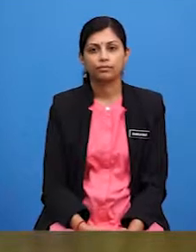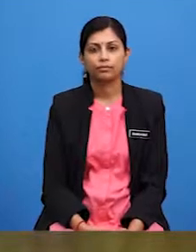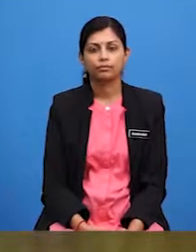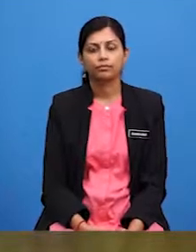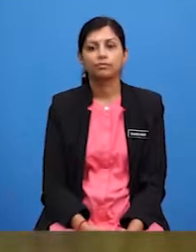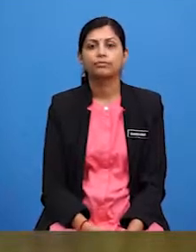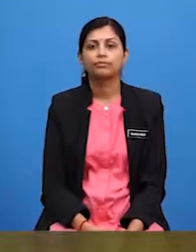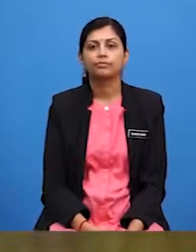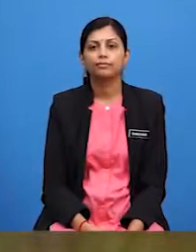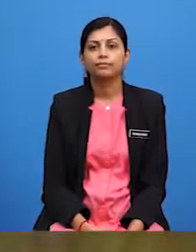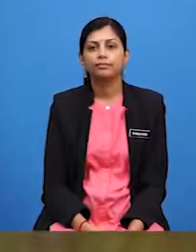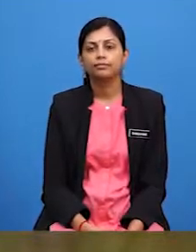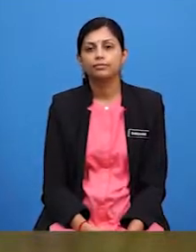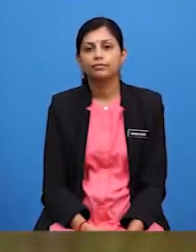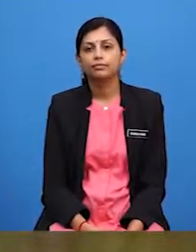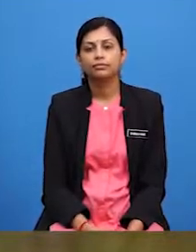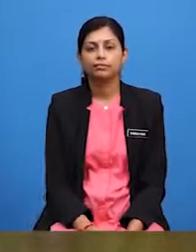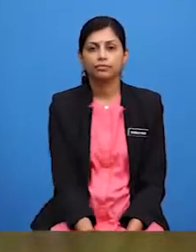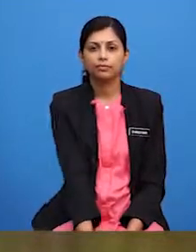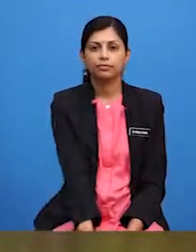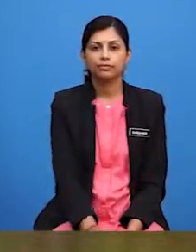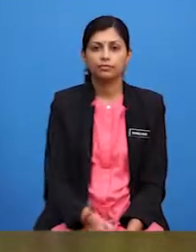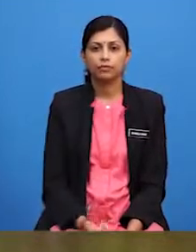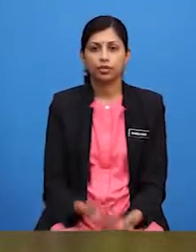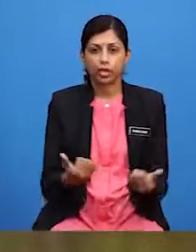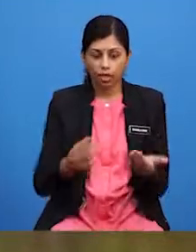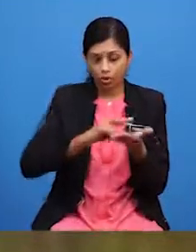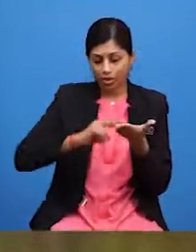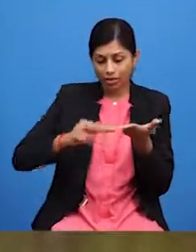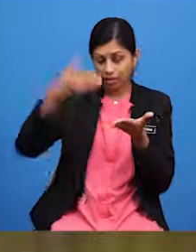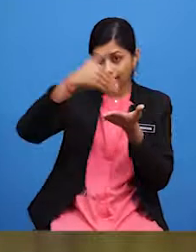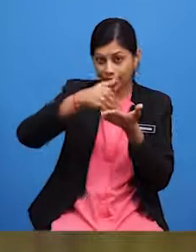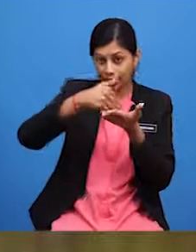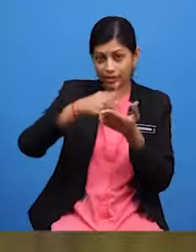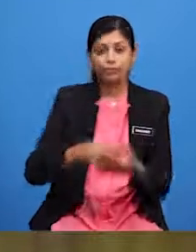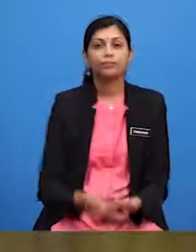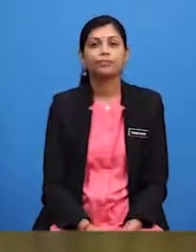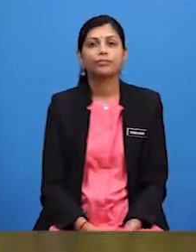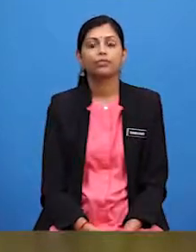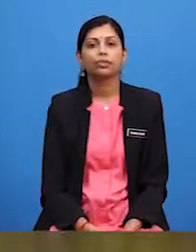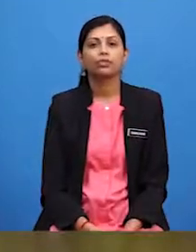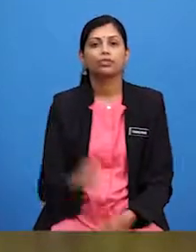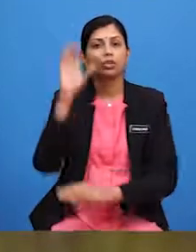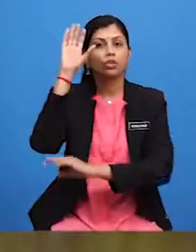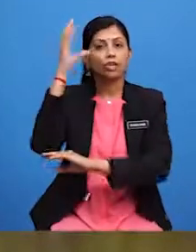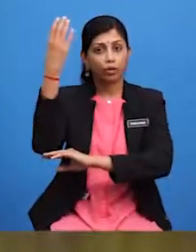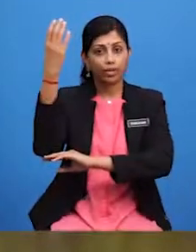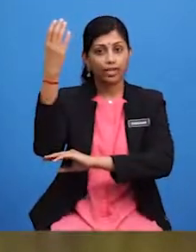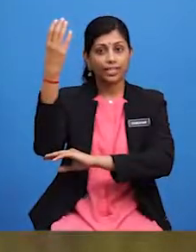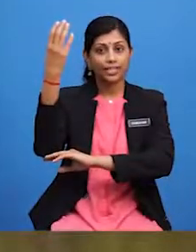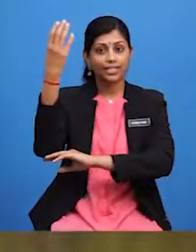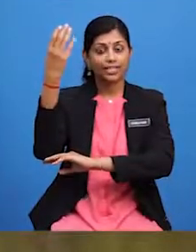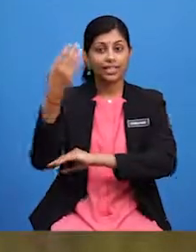as lamps. When we read the text again, the word sunburn will make